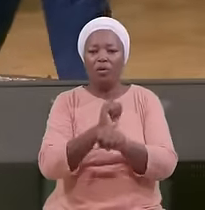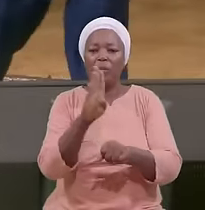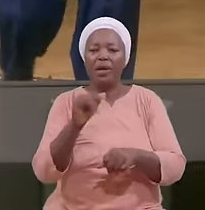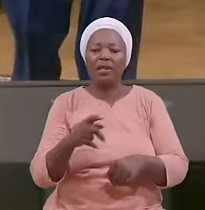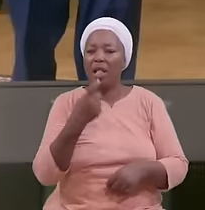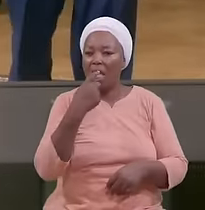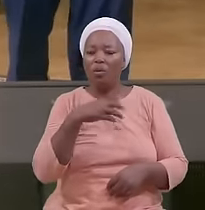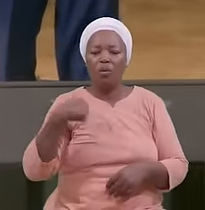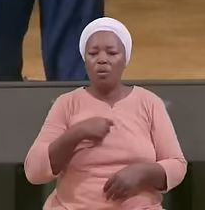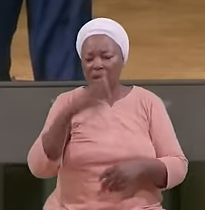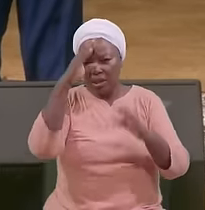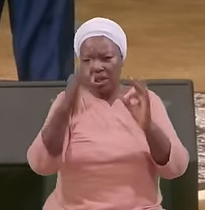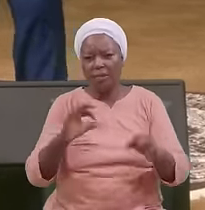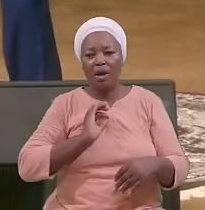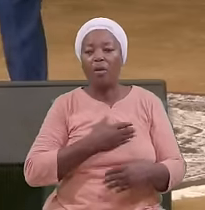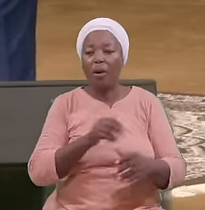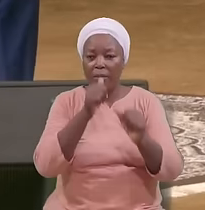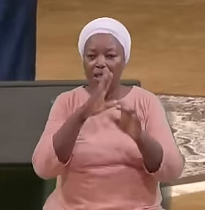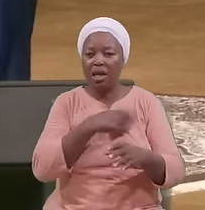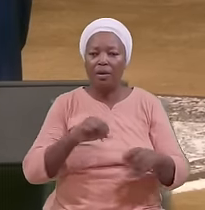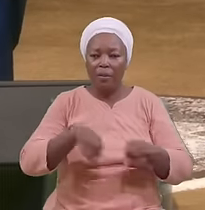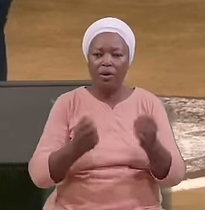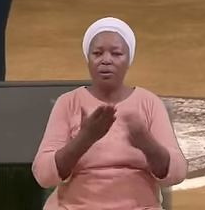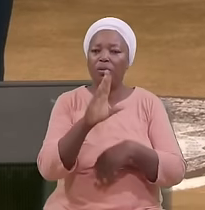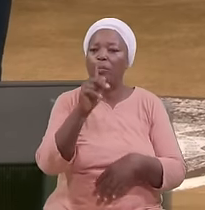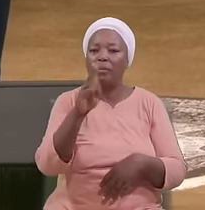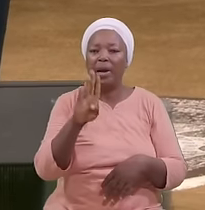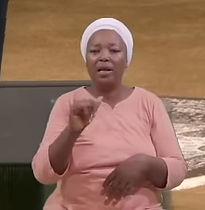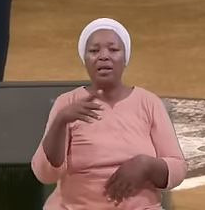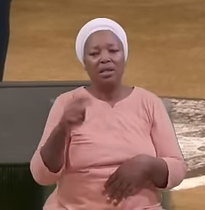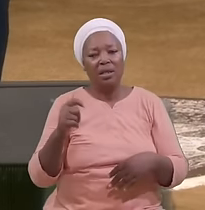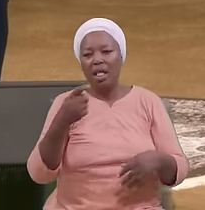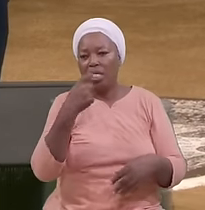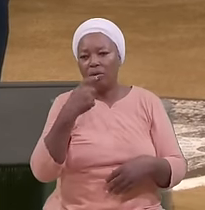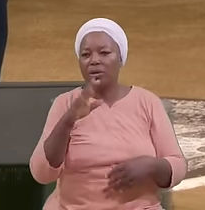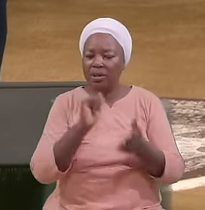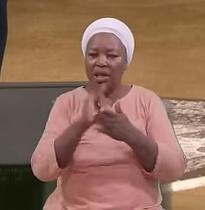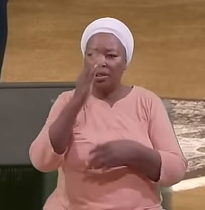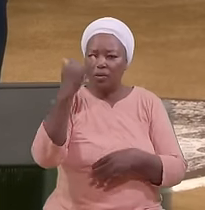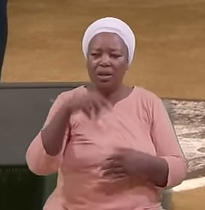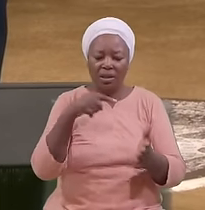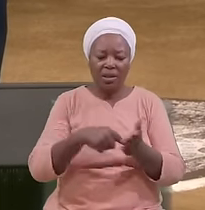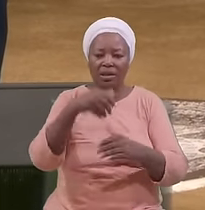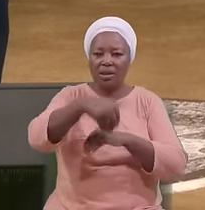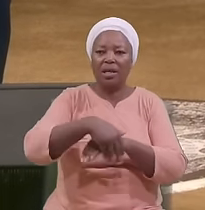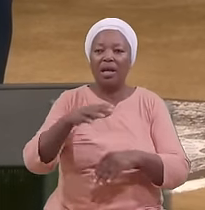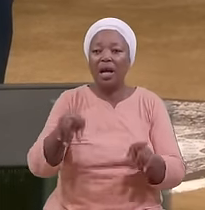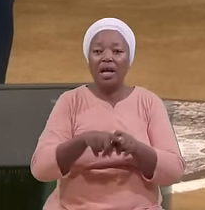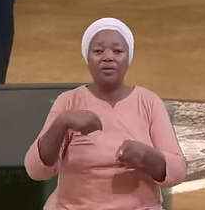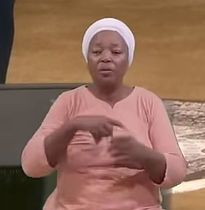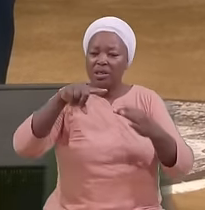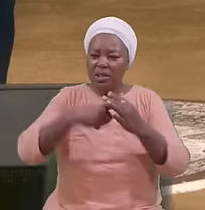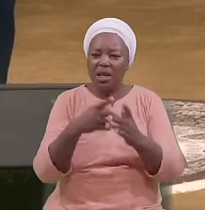our blessing, our breakthrough by the tongue. That's why tonight, as we begin the nights